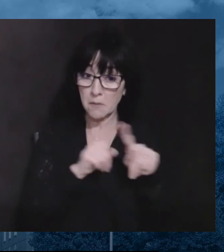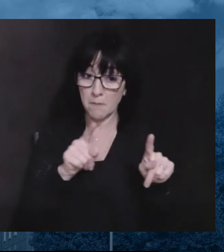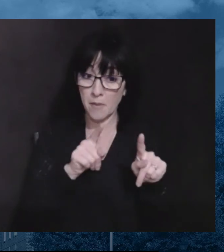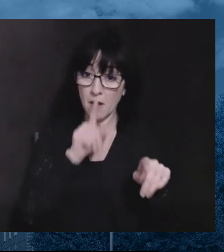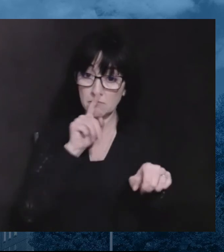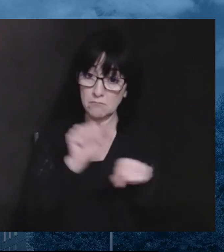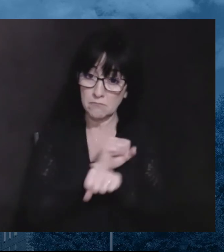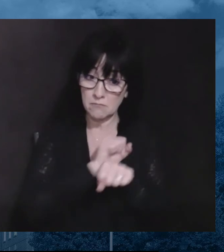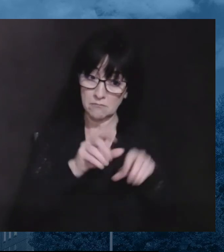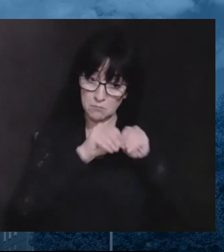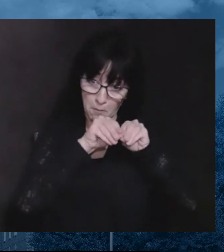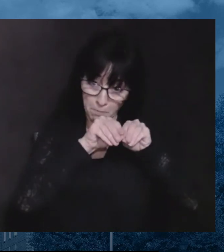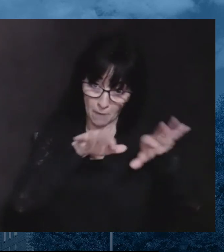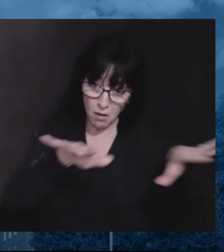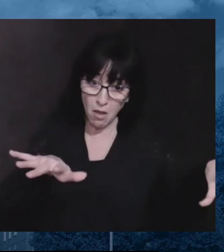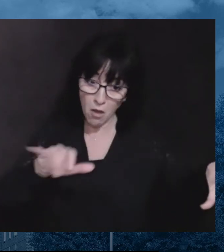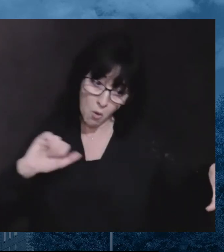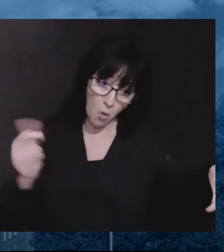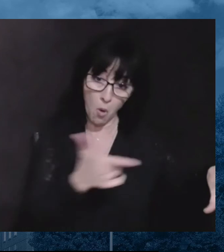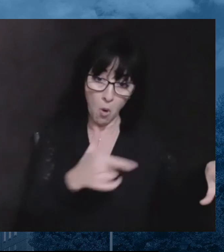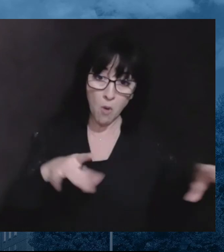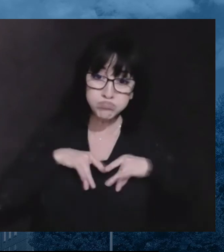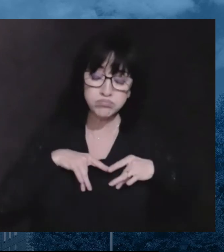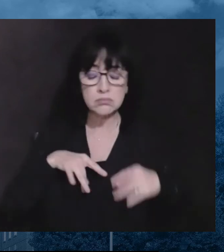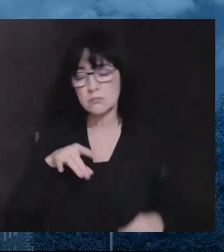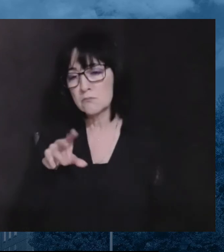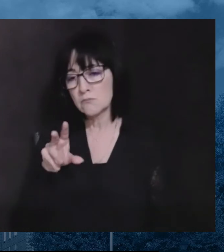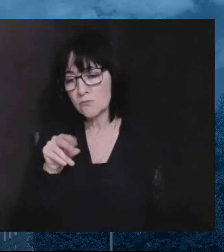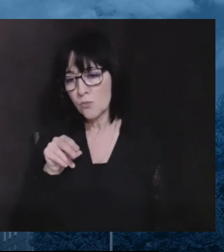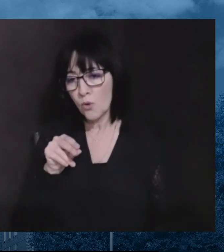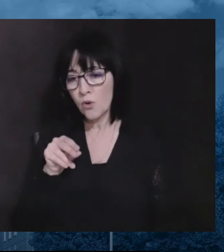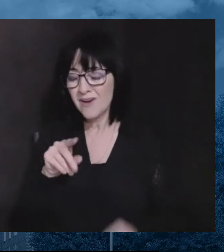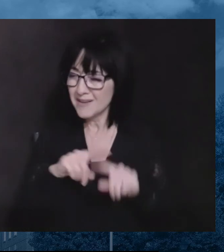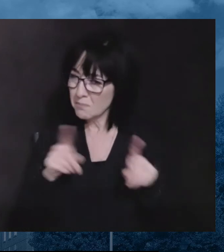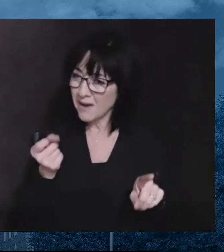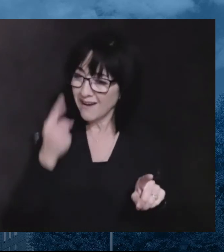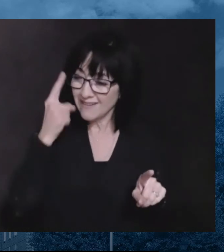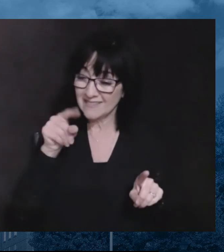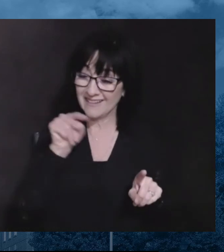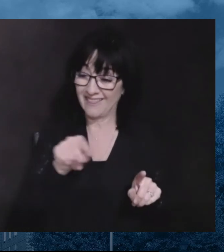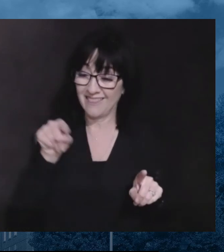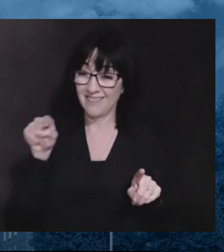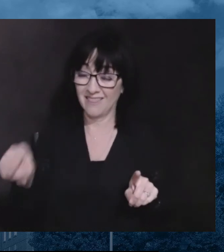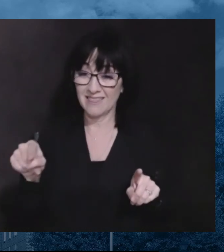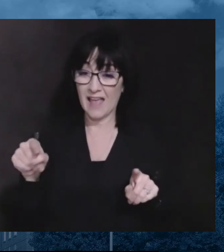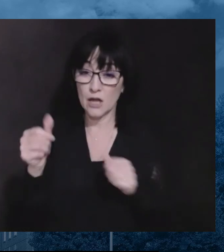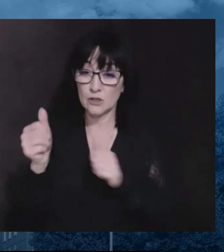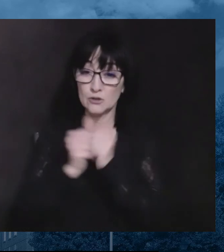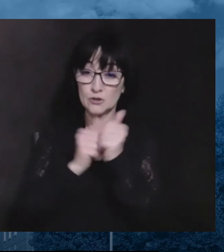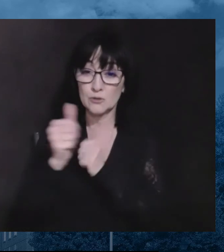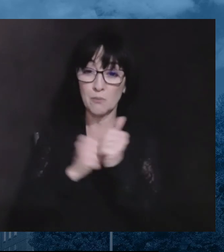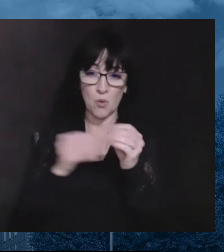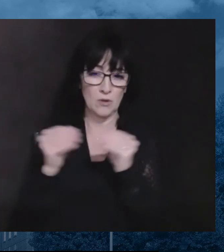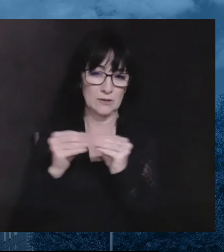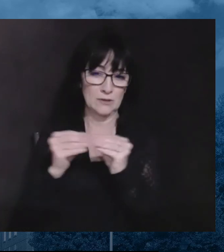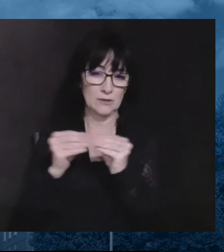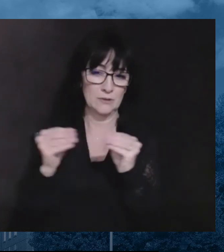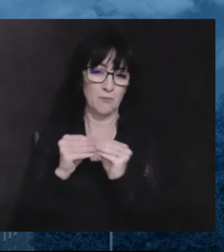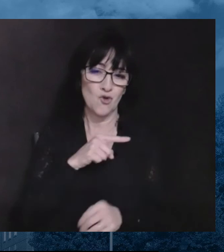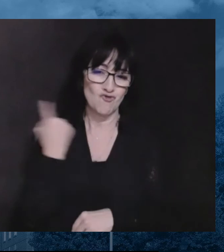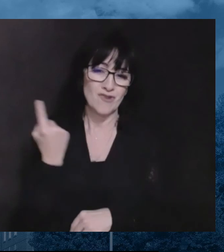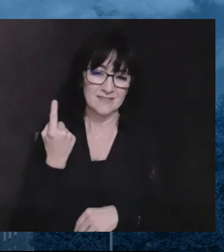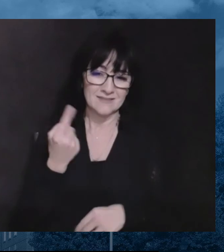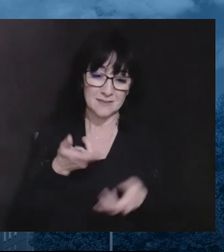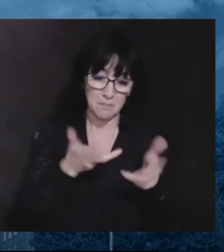setting for contact sports is riskier. So we have some decisions to make around that, and